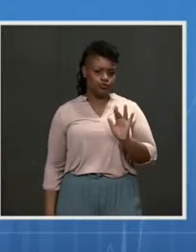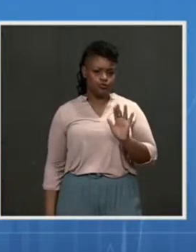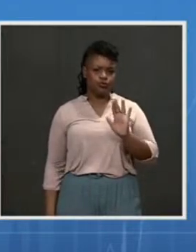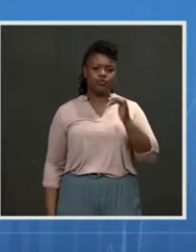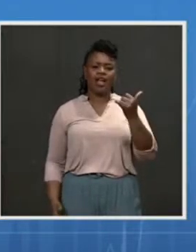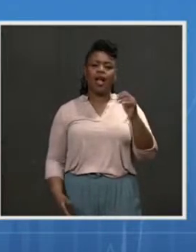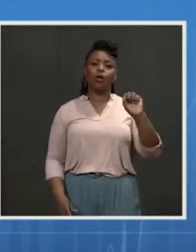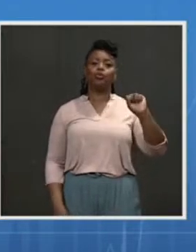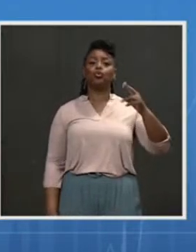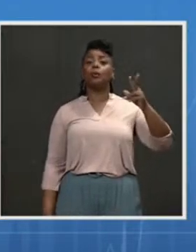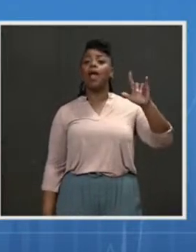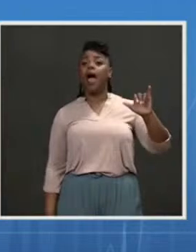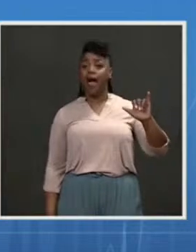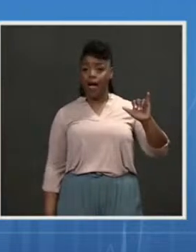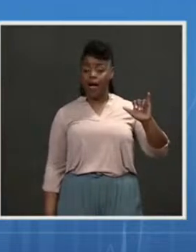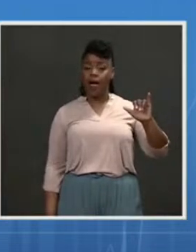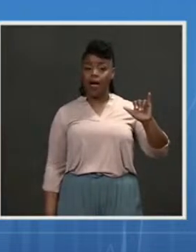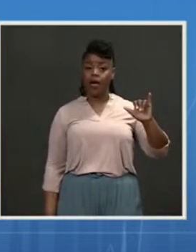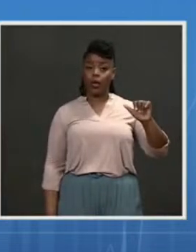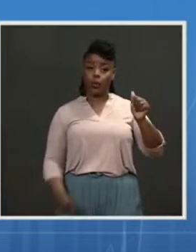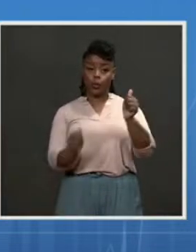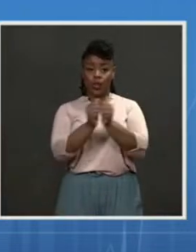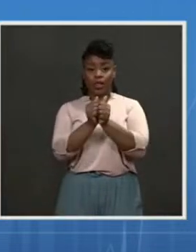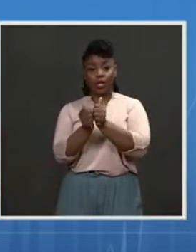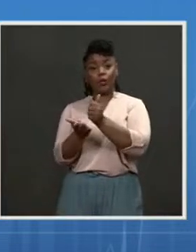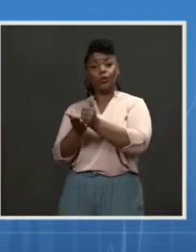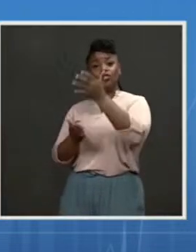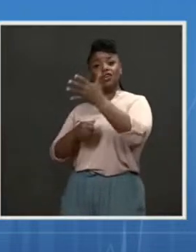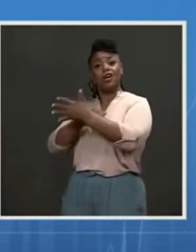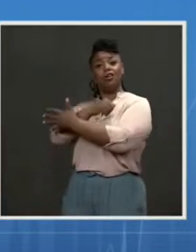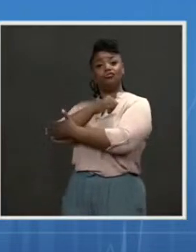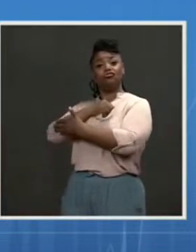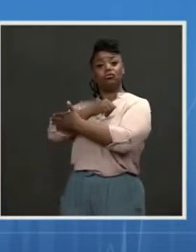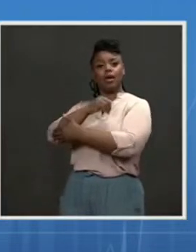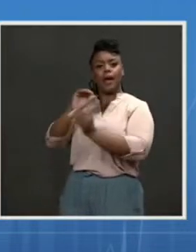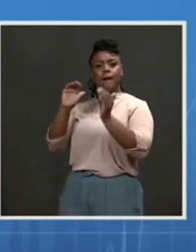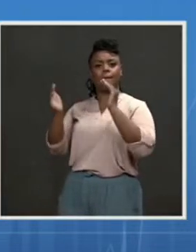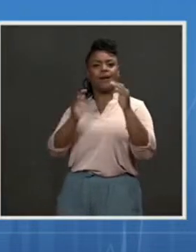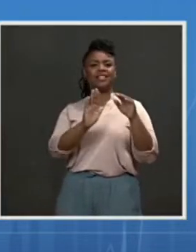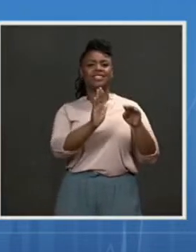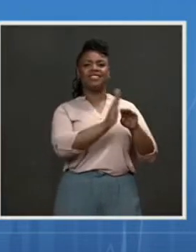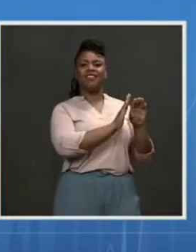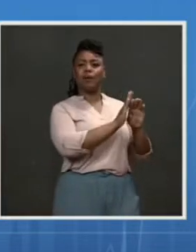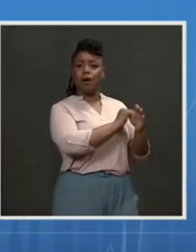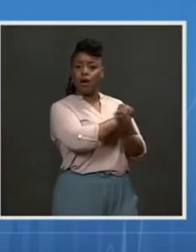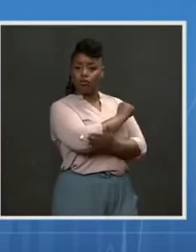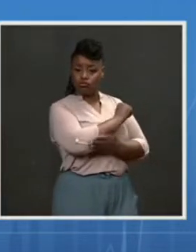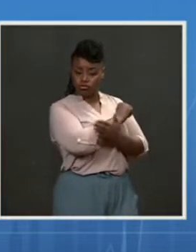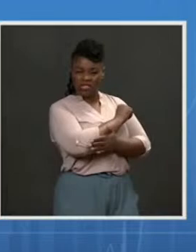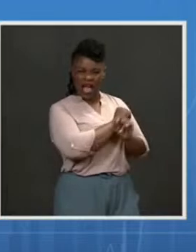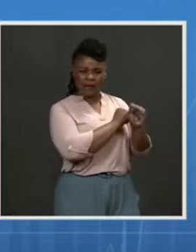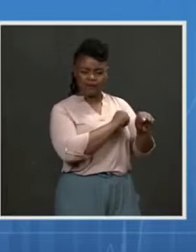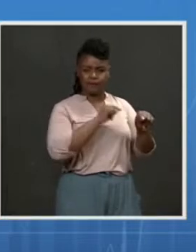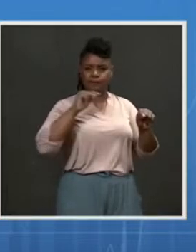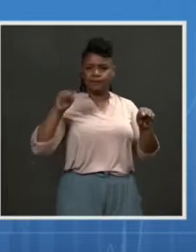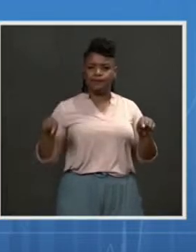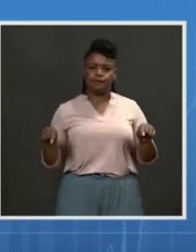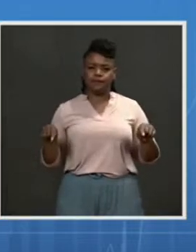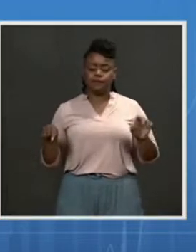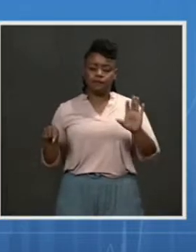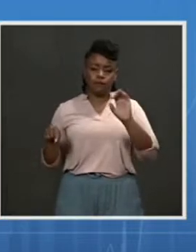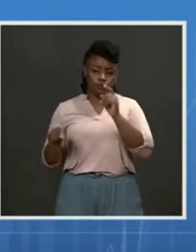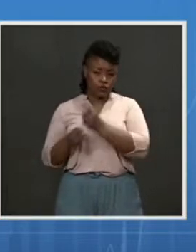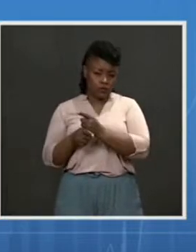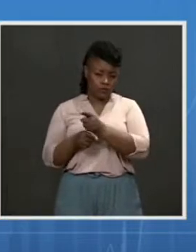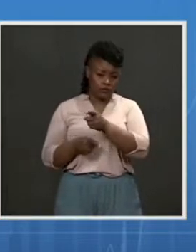countries versus in in more developing countries is that is that the question right um look we i